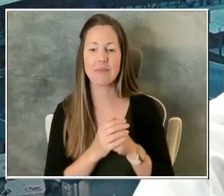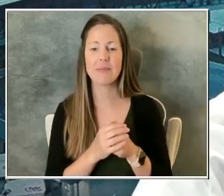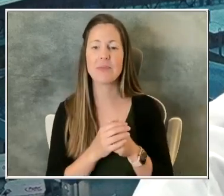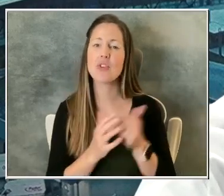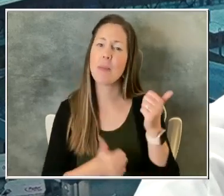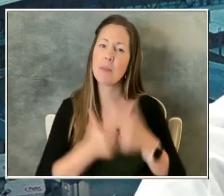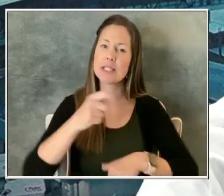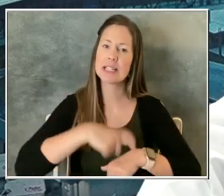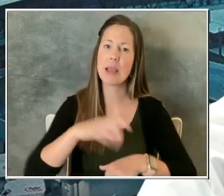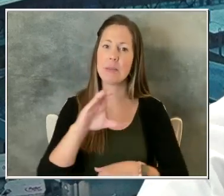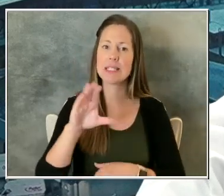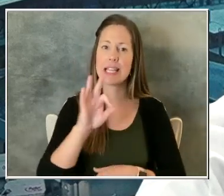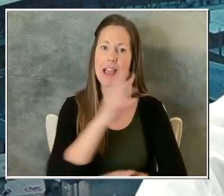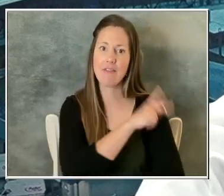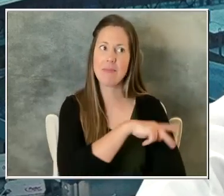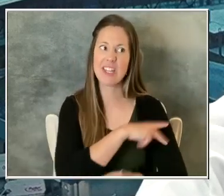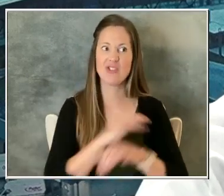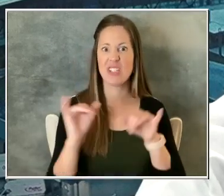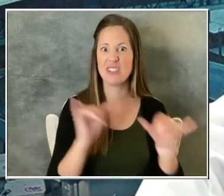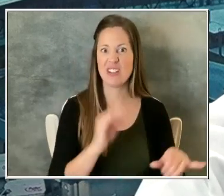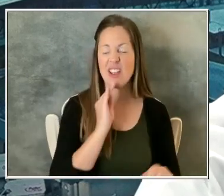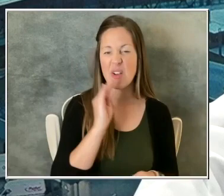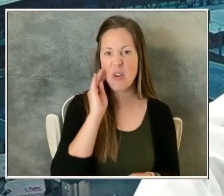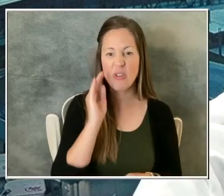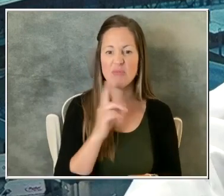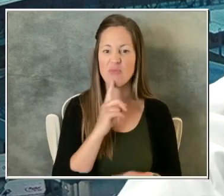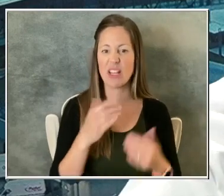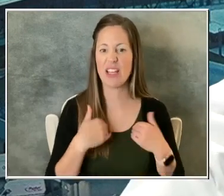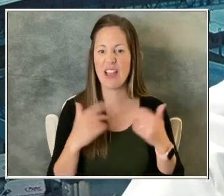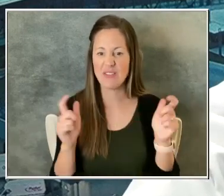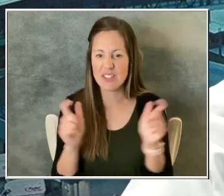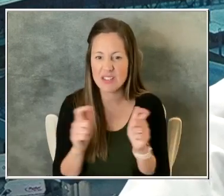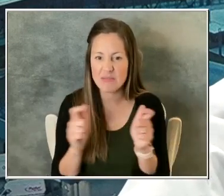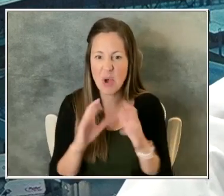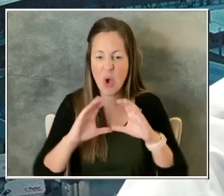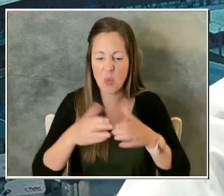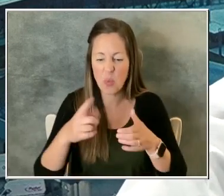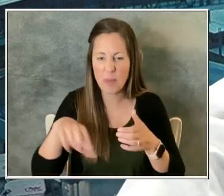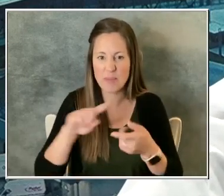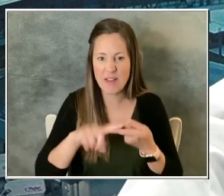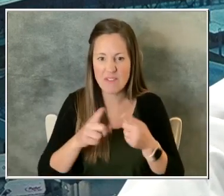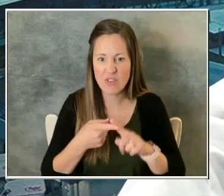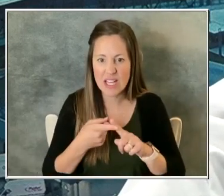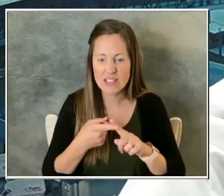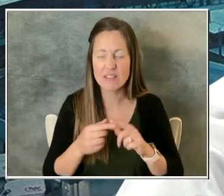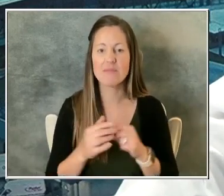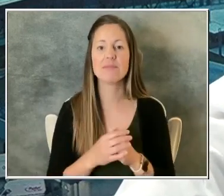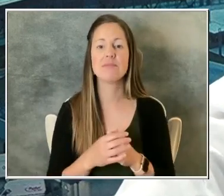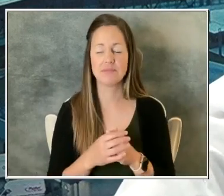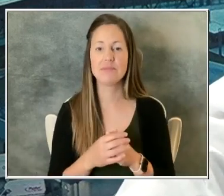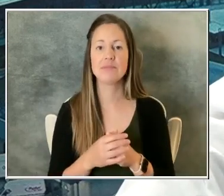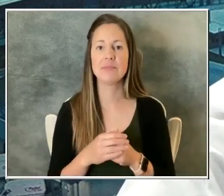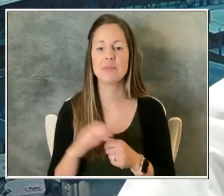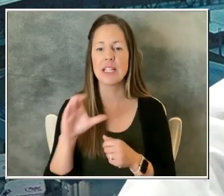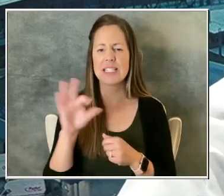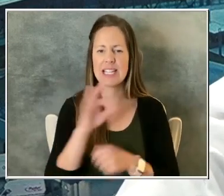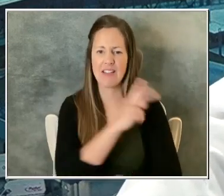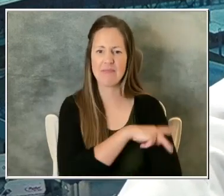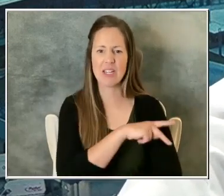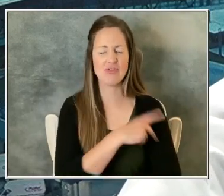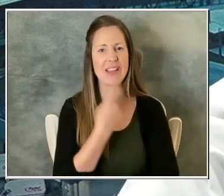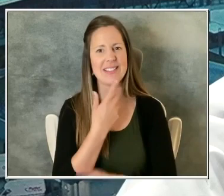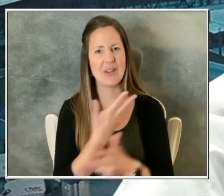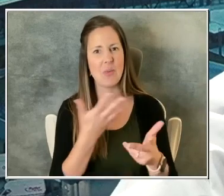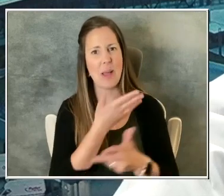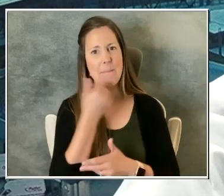tended to stay home or have very small circles of friends. I sat and talked with one of my CF patients recently. I said, what's the best thing about being on this new drug?